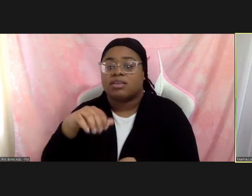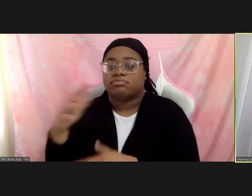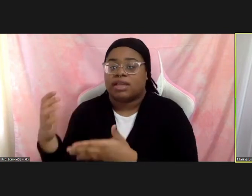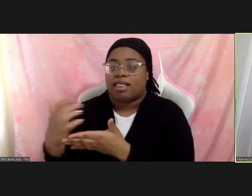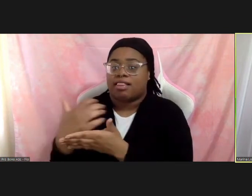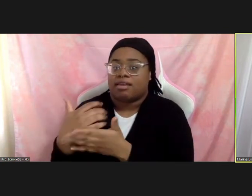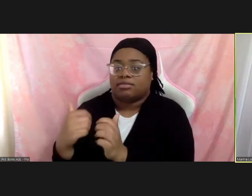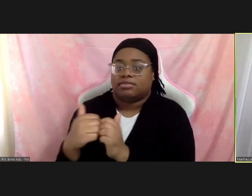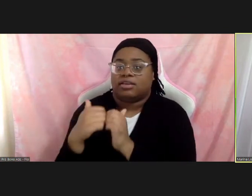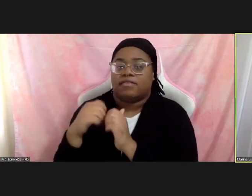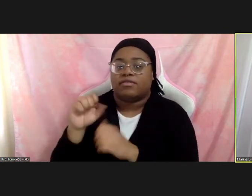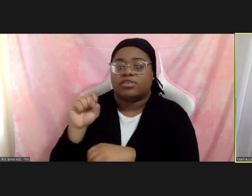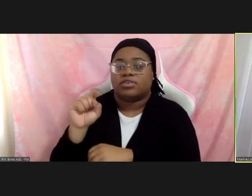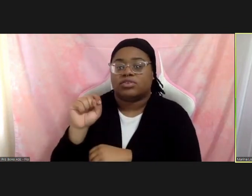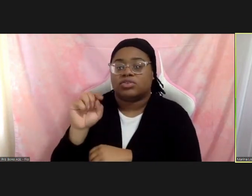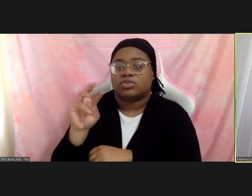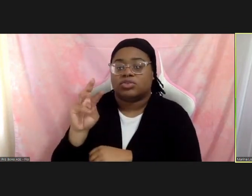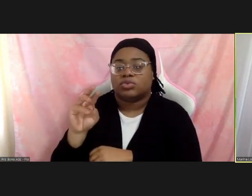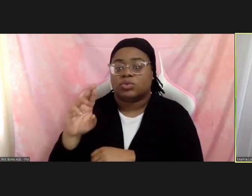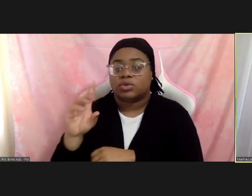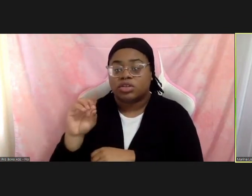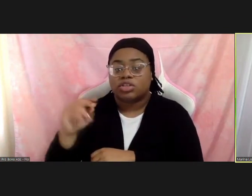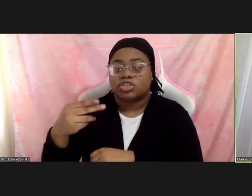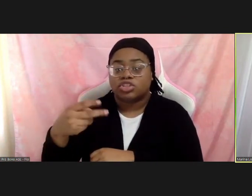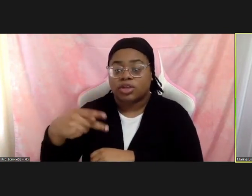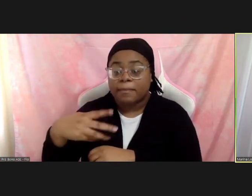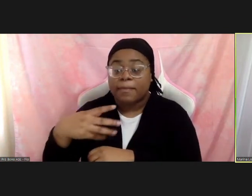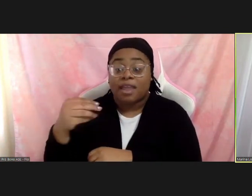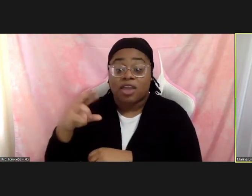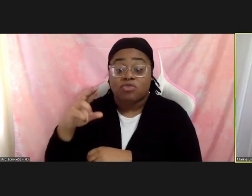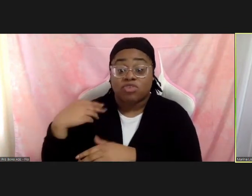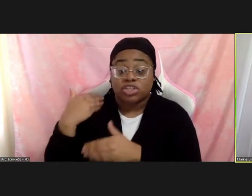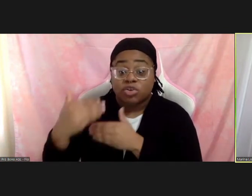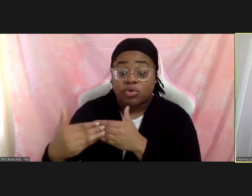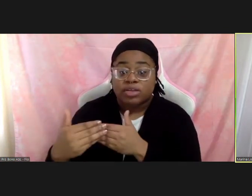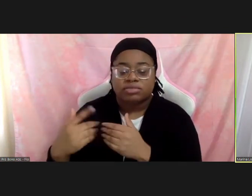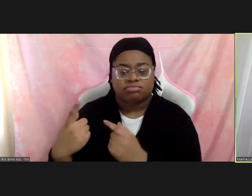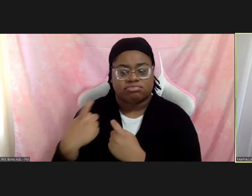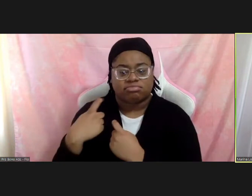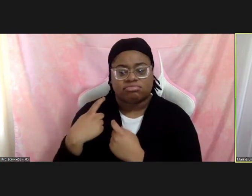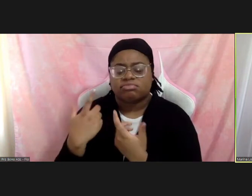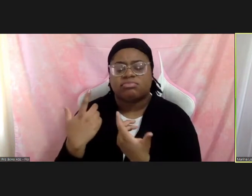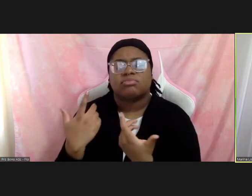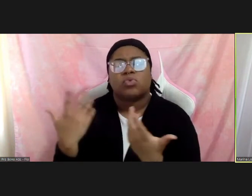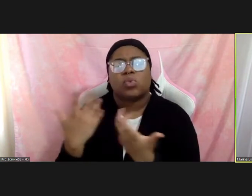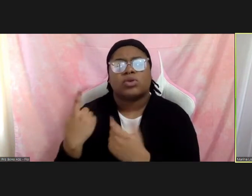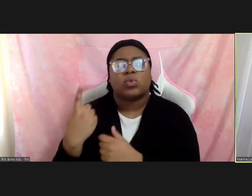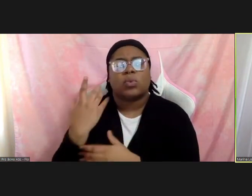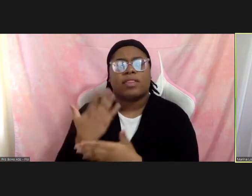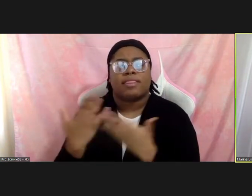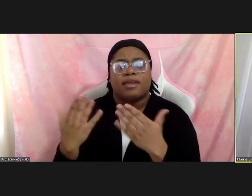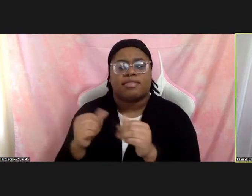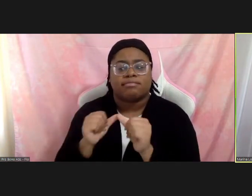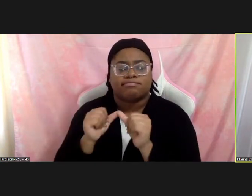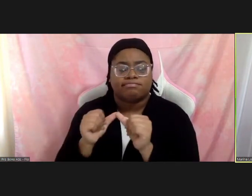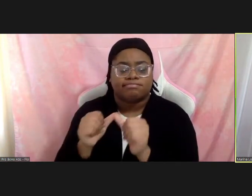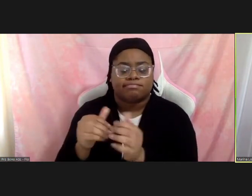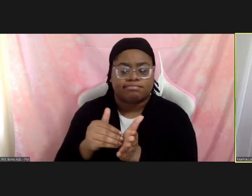ask myself, what is the one thing that consistently shows up in